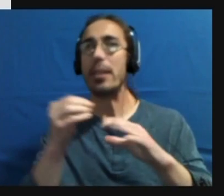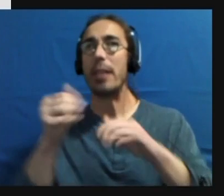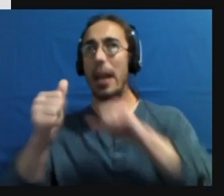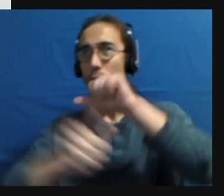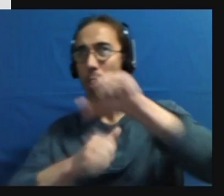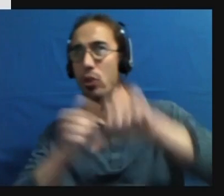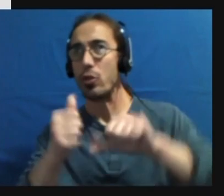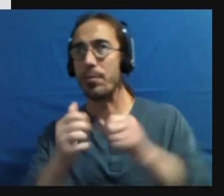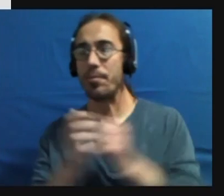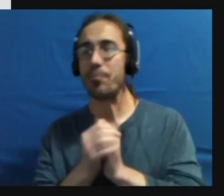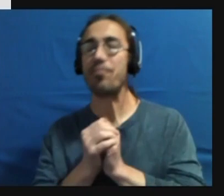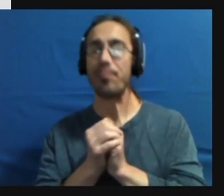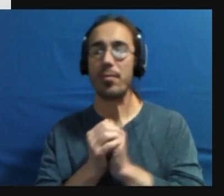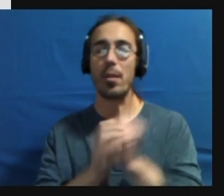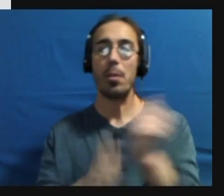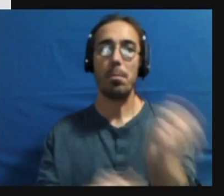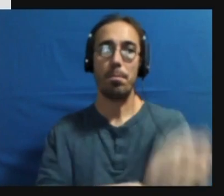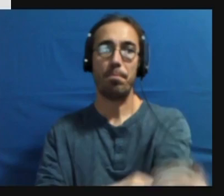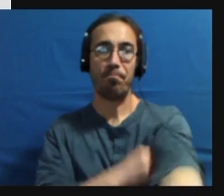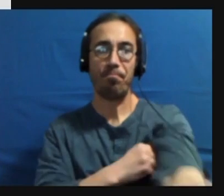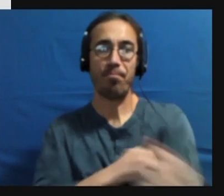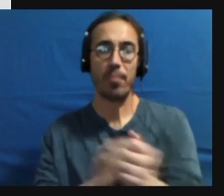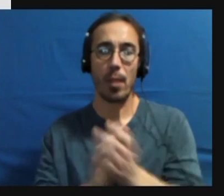go through and explain this in a moment.